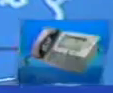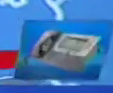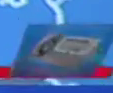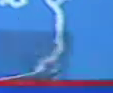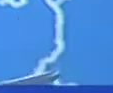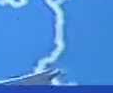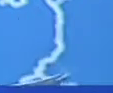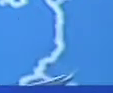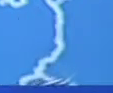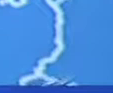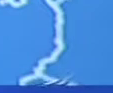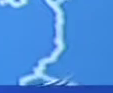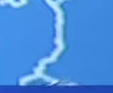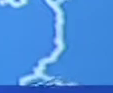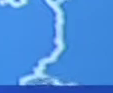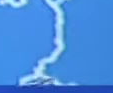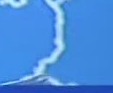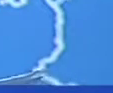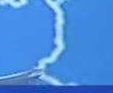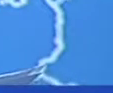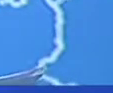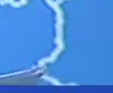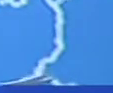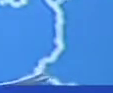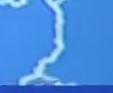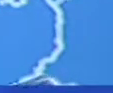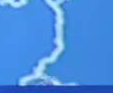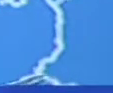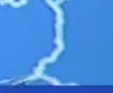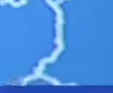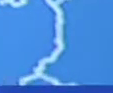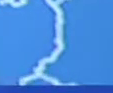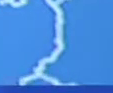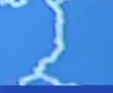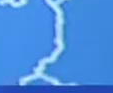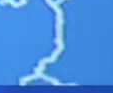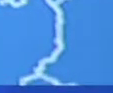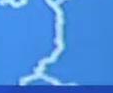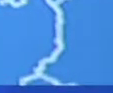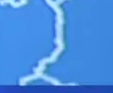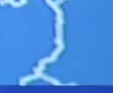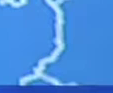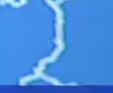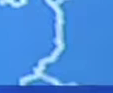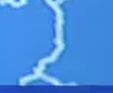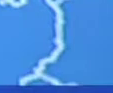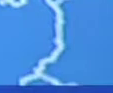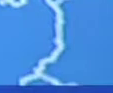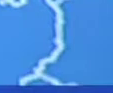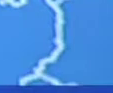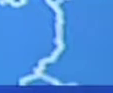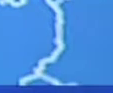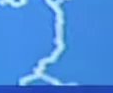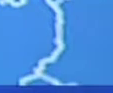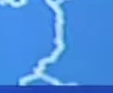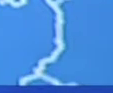All right, apologies for that. We seem to have lost him, but that is the chairperson, or the Secretary General, beg your pardon, of the Consumers Federation of Kenya, saying